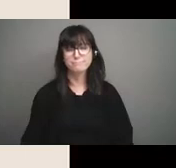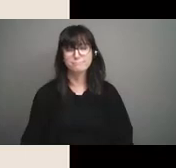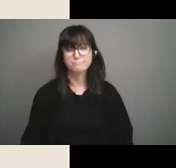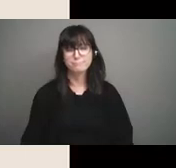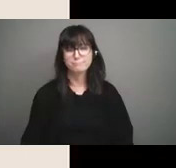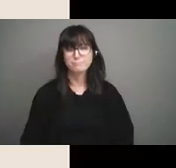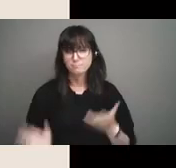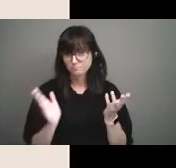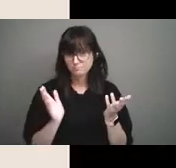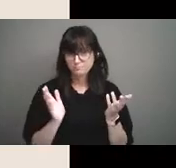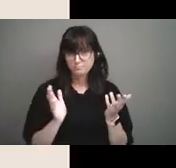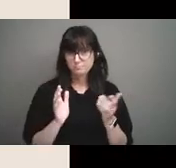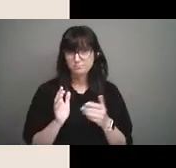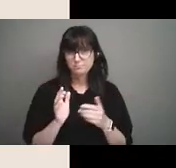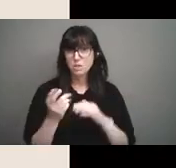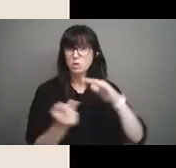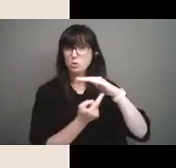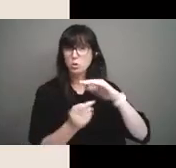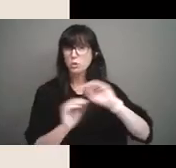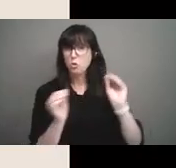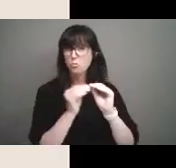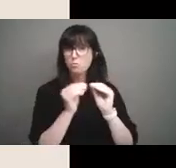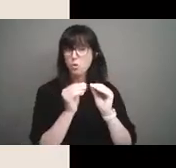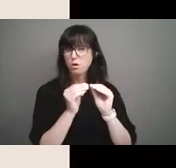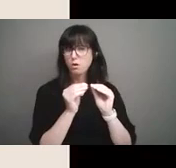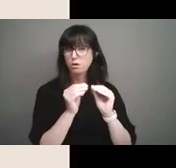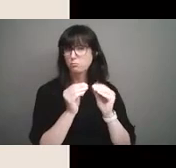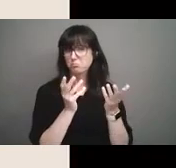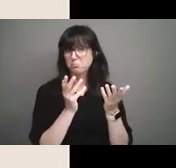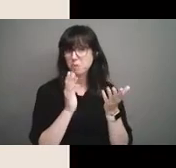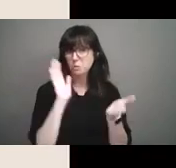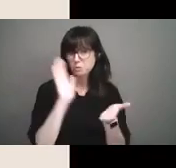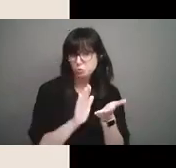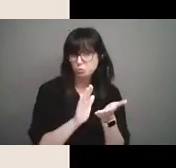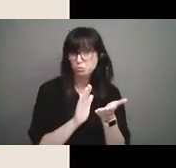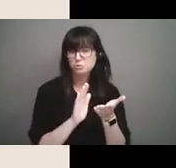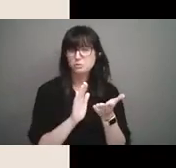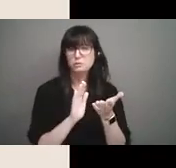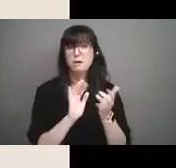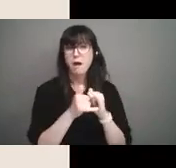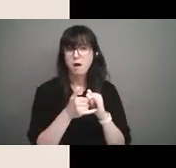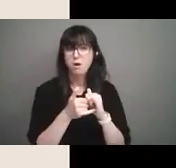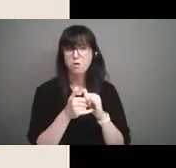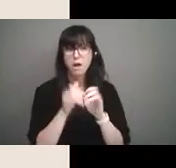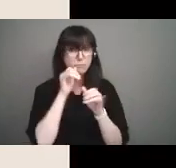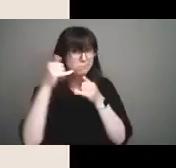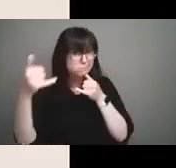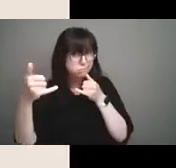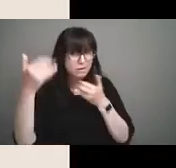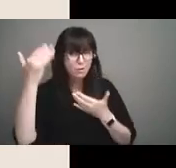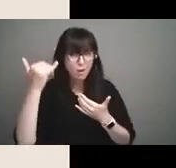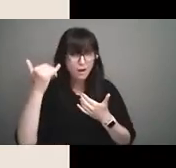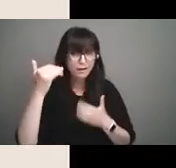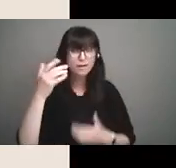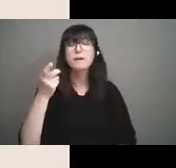So how will the Lonely No More reduce loan, and why are we using a phone? Well, I know that, you know, in Dr. Puxty's, the phone interventions